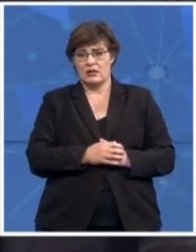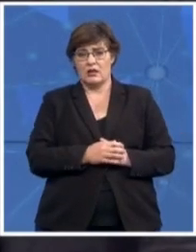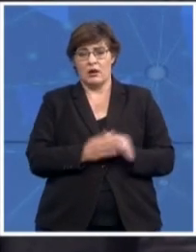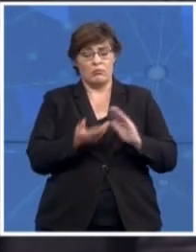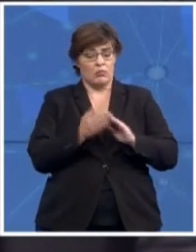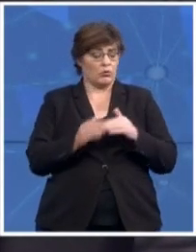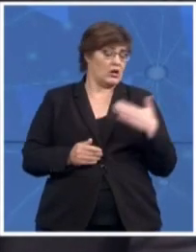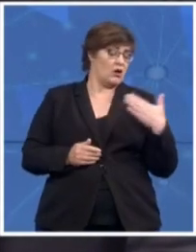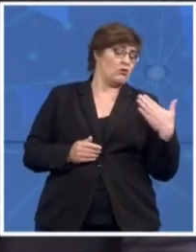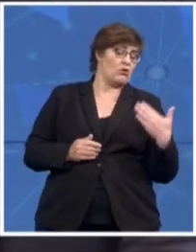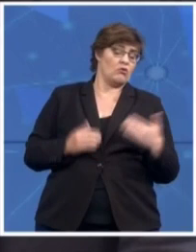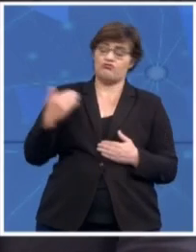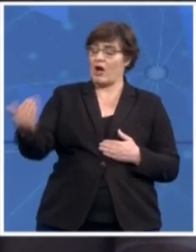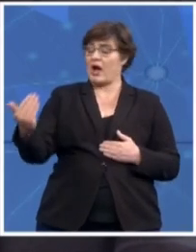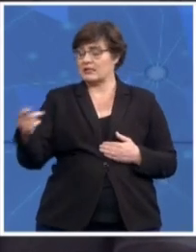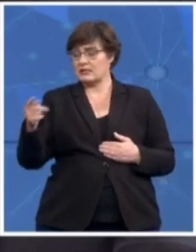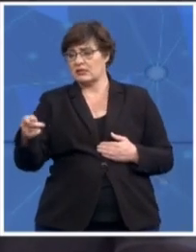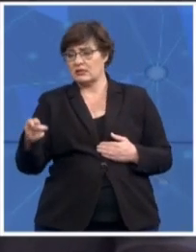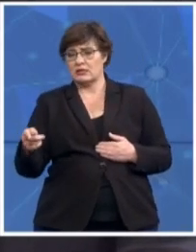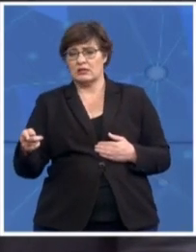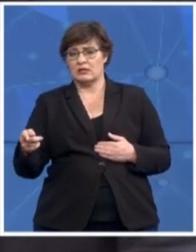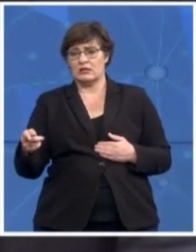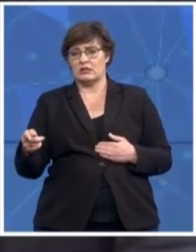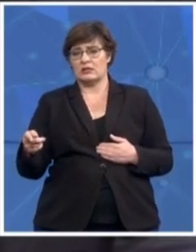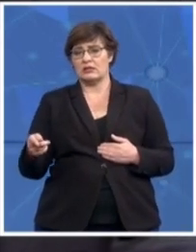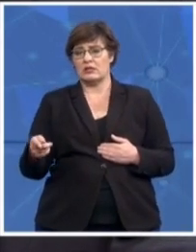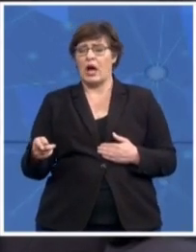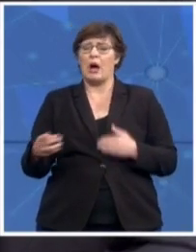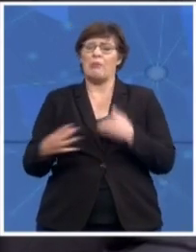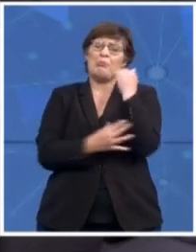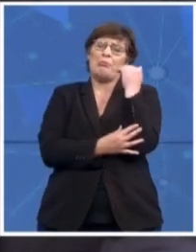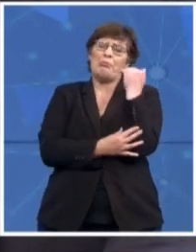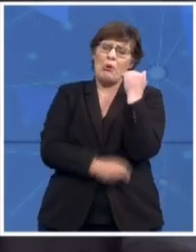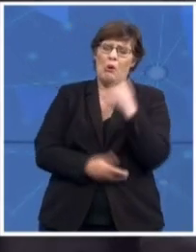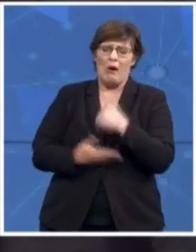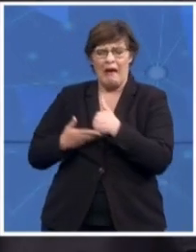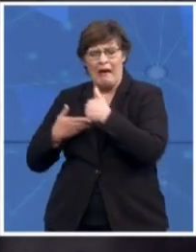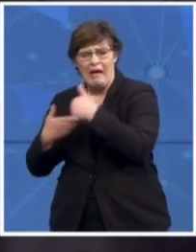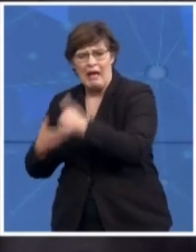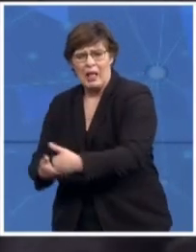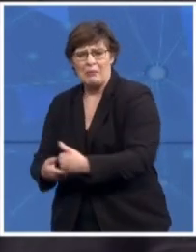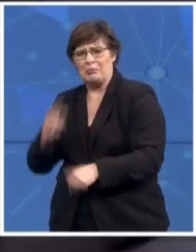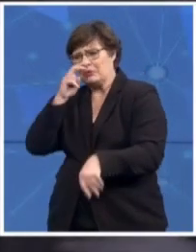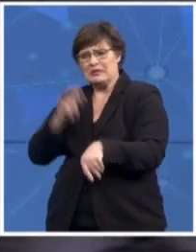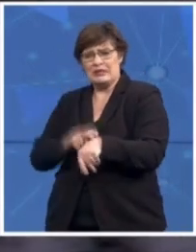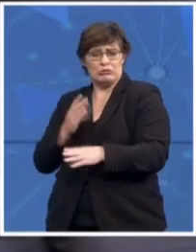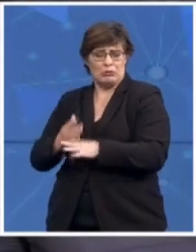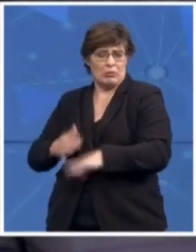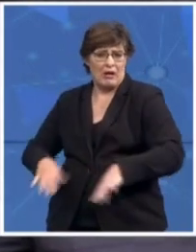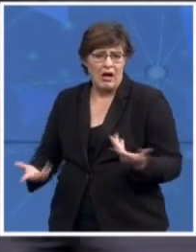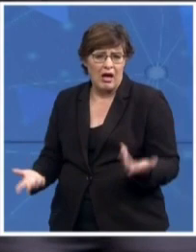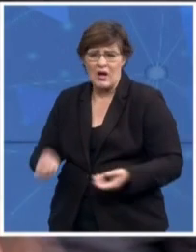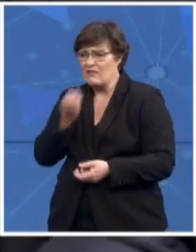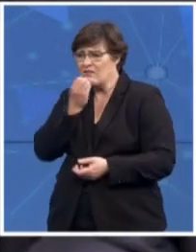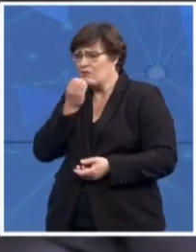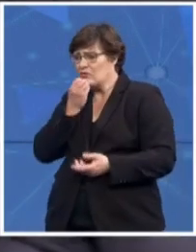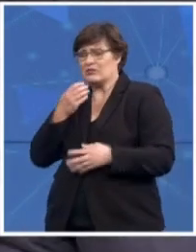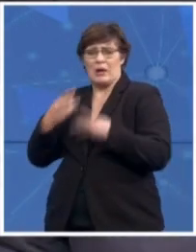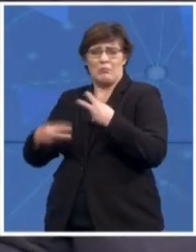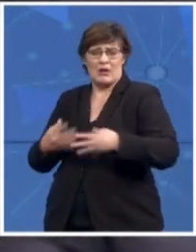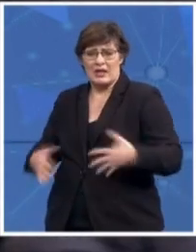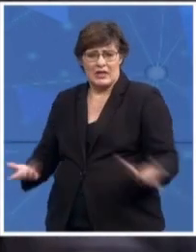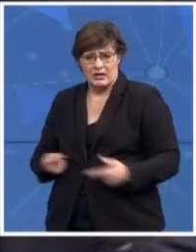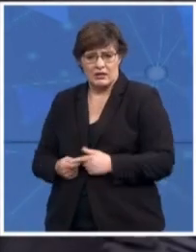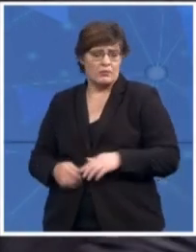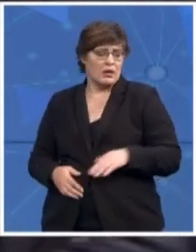dire need of assistance. They're impoverished, they don't have jobs, there's no employment. But on the left-hand side, you see a beautiful resort. And I